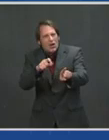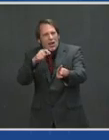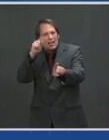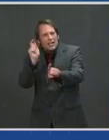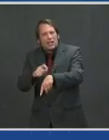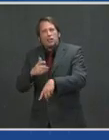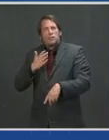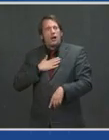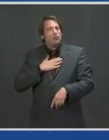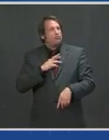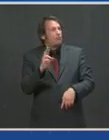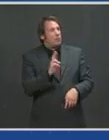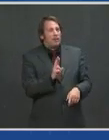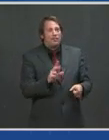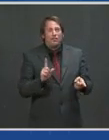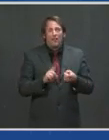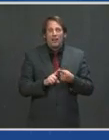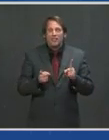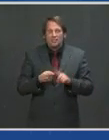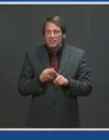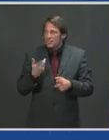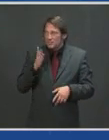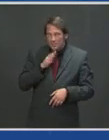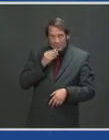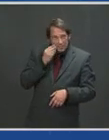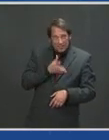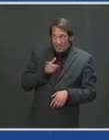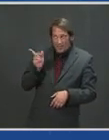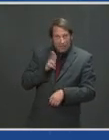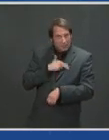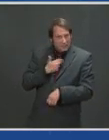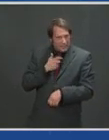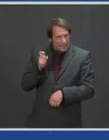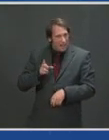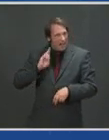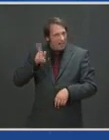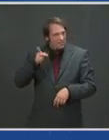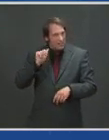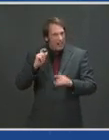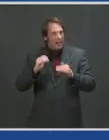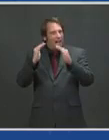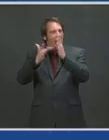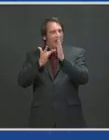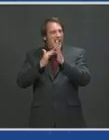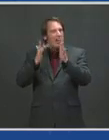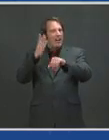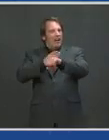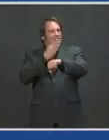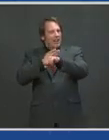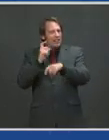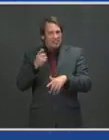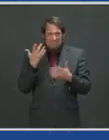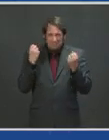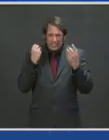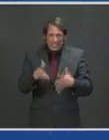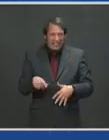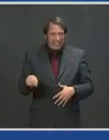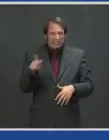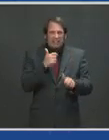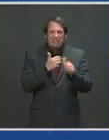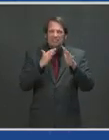hospitals? Update them? Many of them are more than 50 years old. How about the